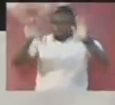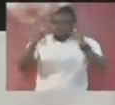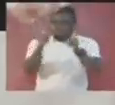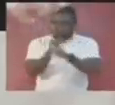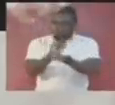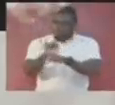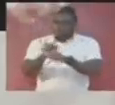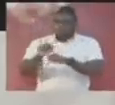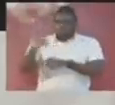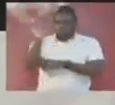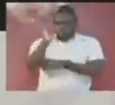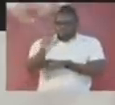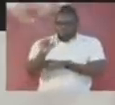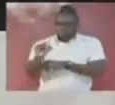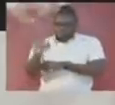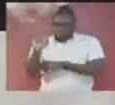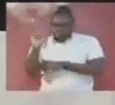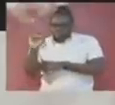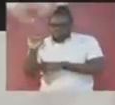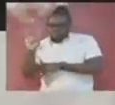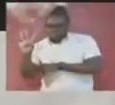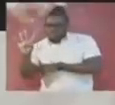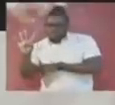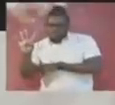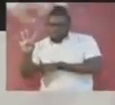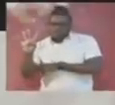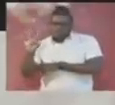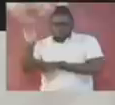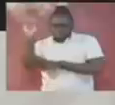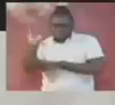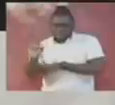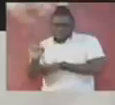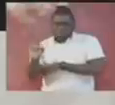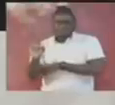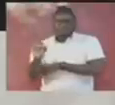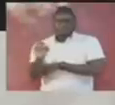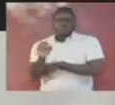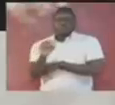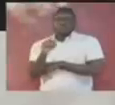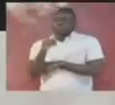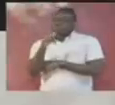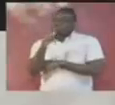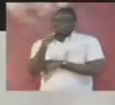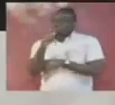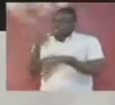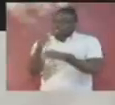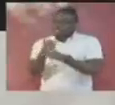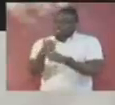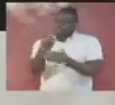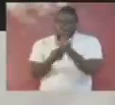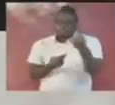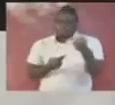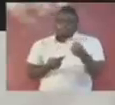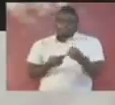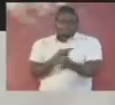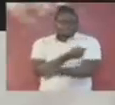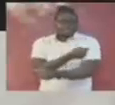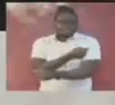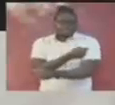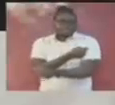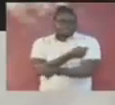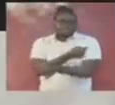0.04% of those individuals who received both doses were reinfected. So that means